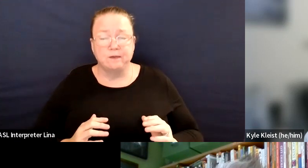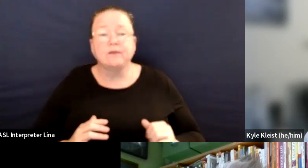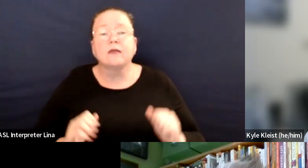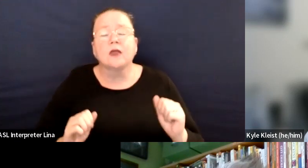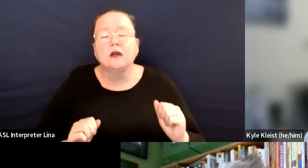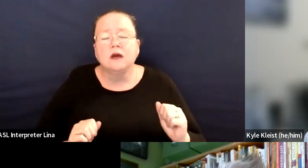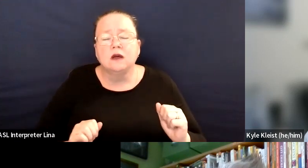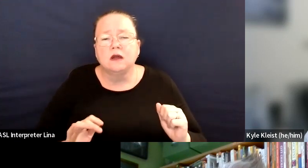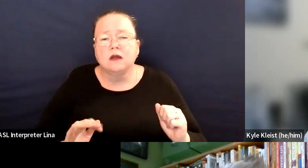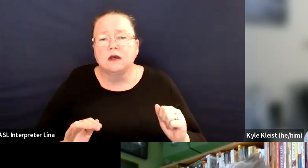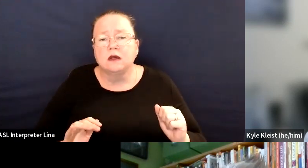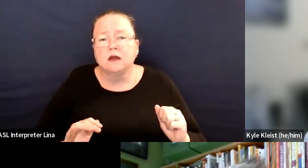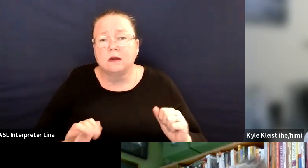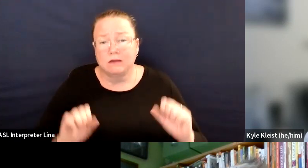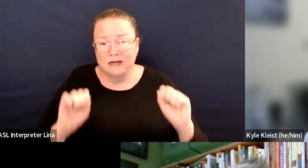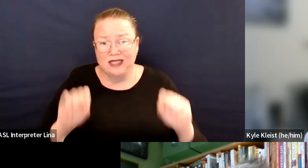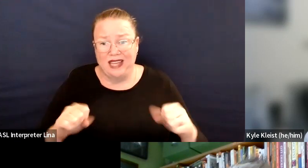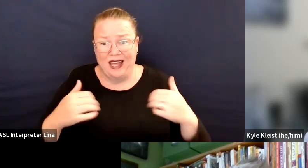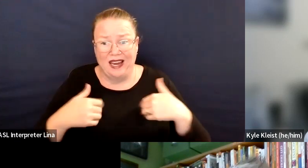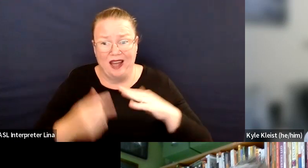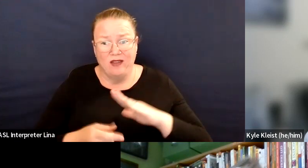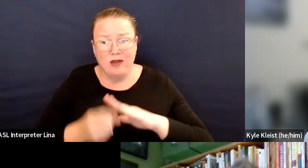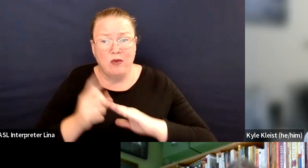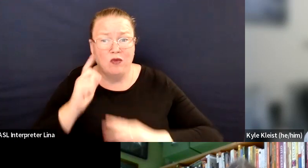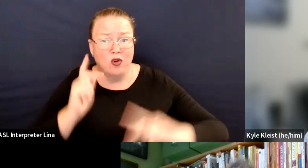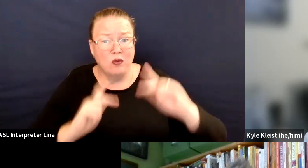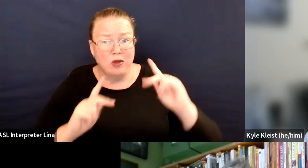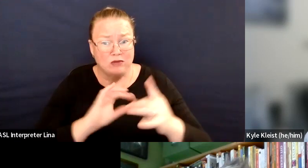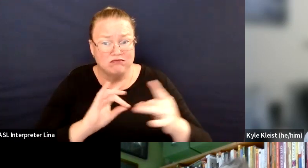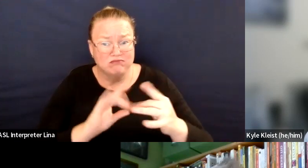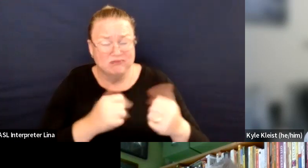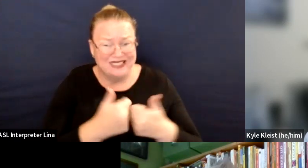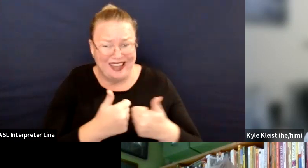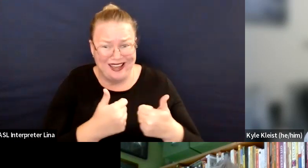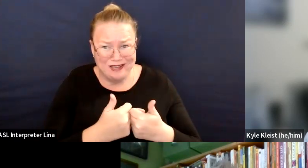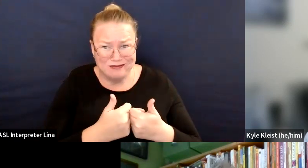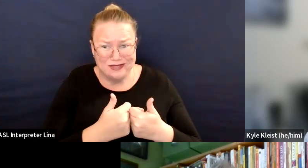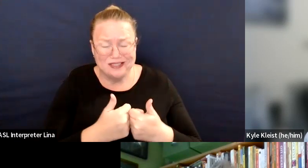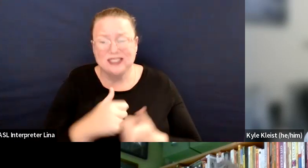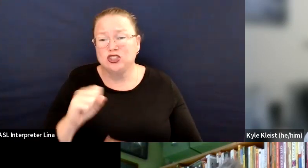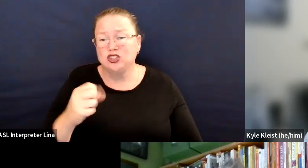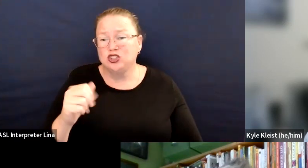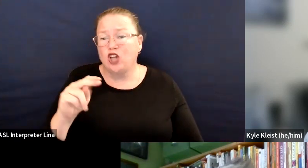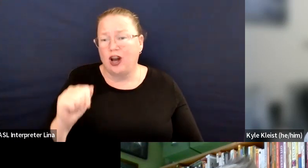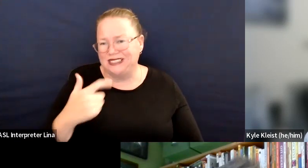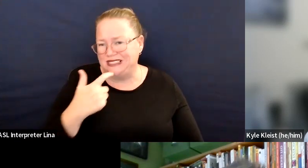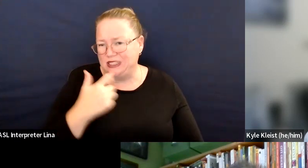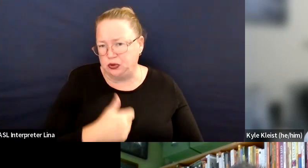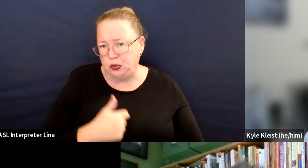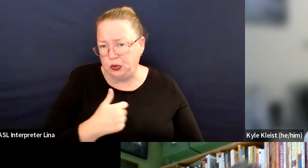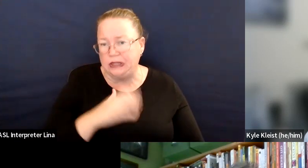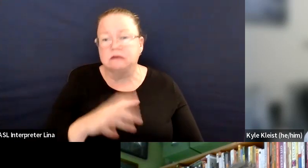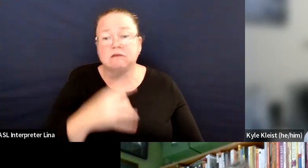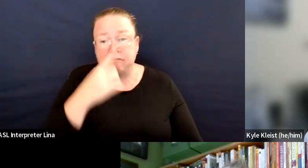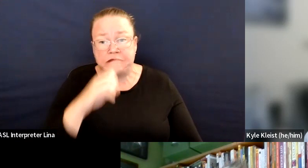it says, could we have a moment for people to share these games? Shauna says this, by the way, I'm sorry. Says, could